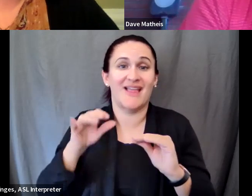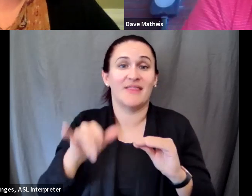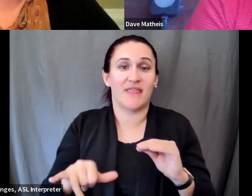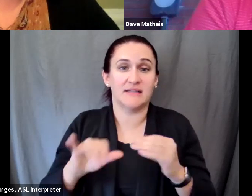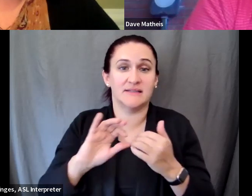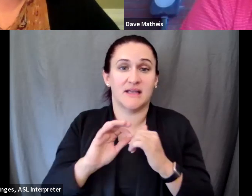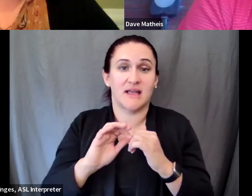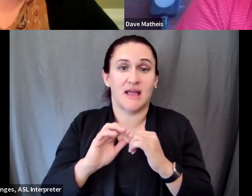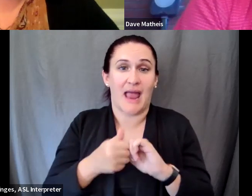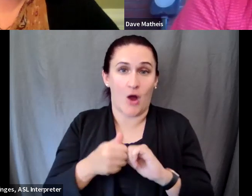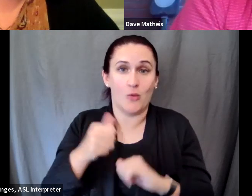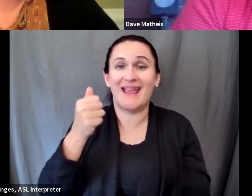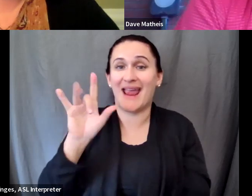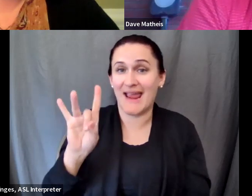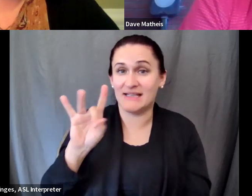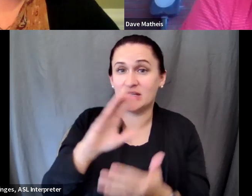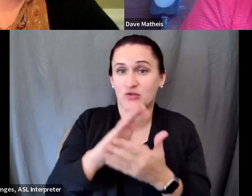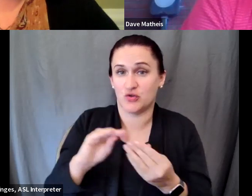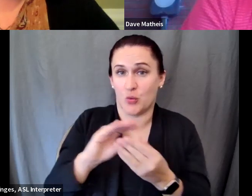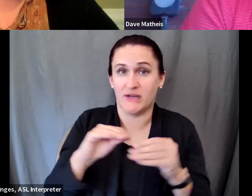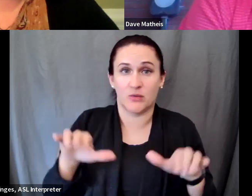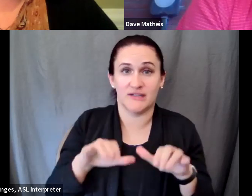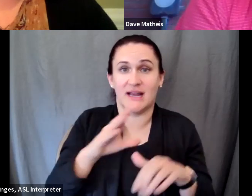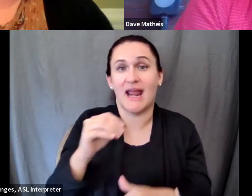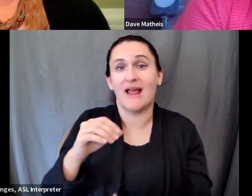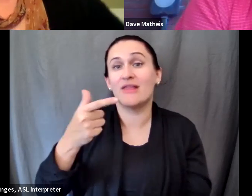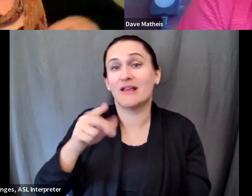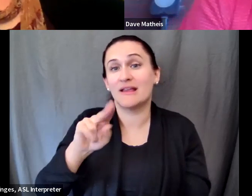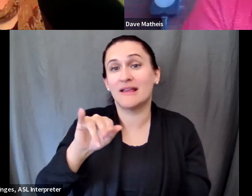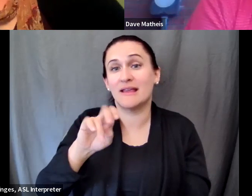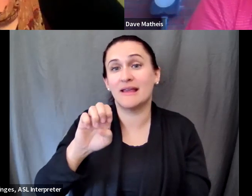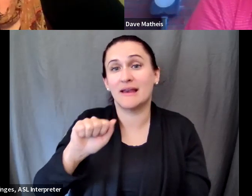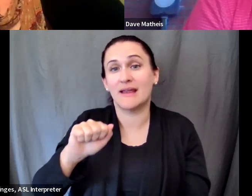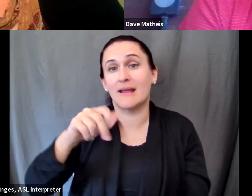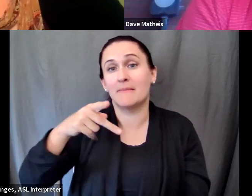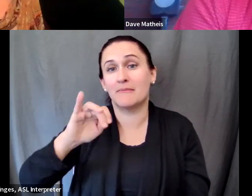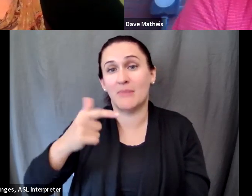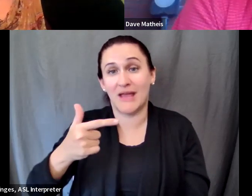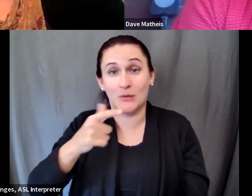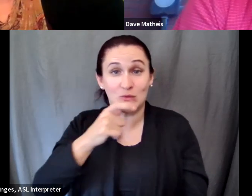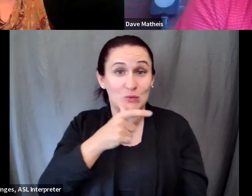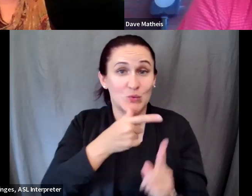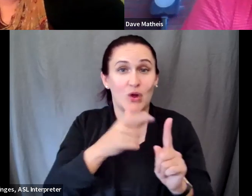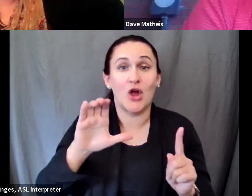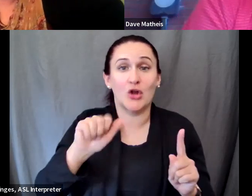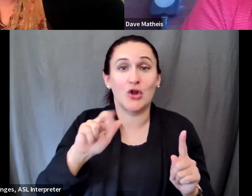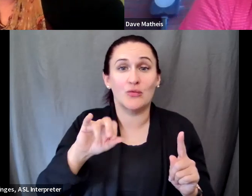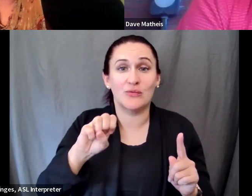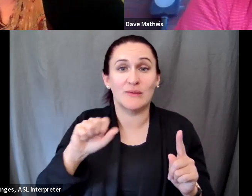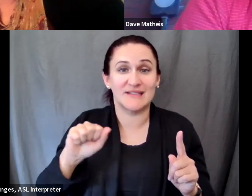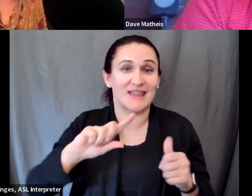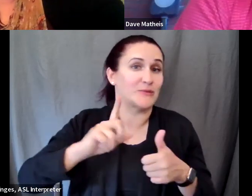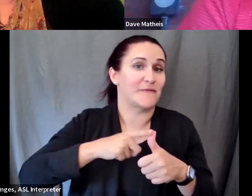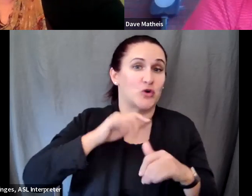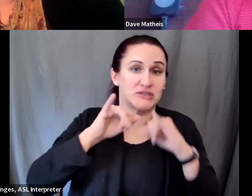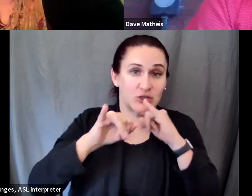the stories were done. And the guinea pig on that was Carissa Johnson, who's here today. She was the first interview.